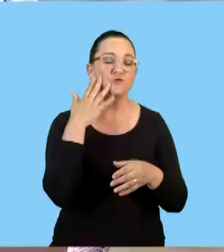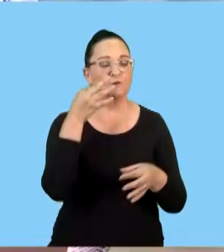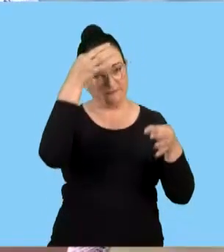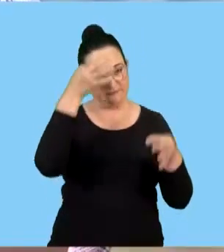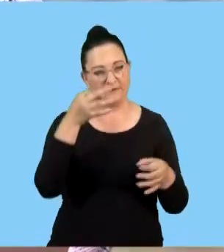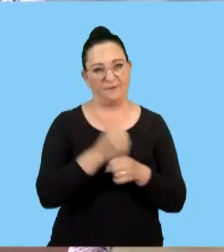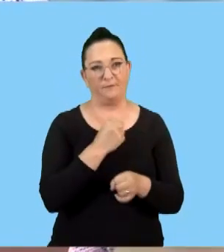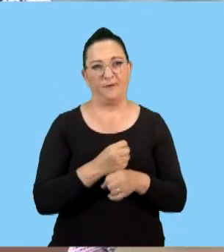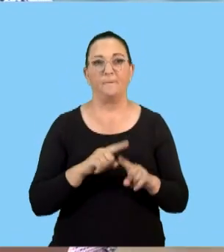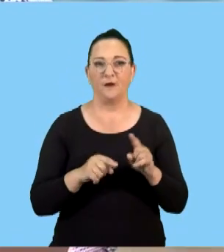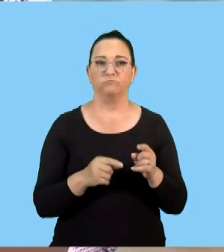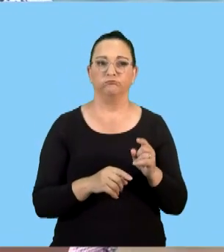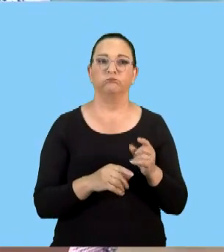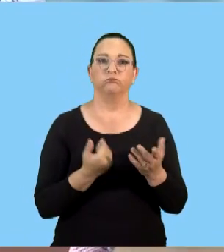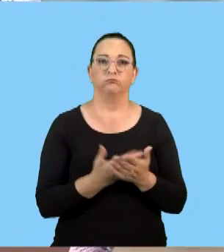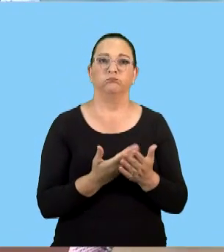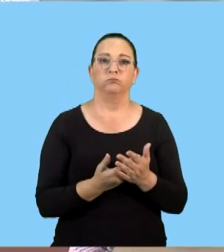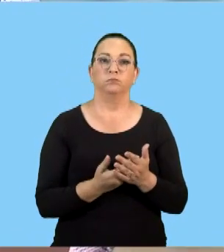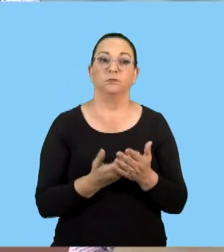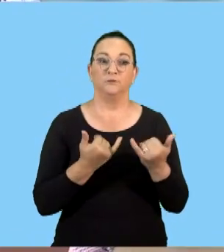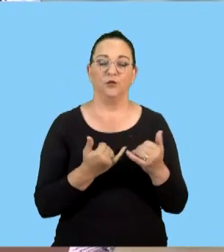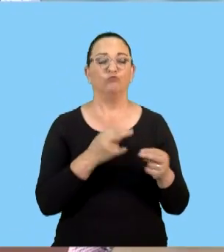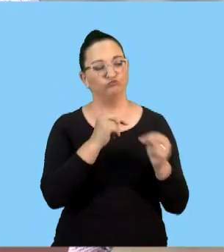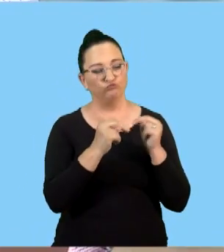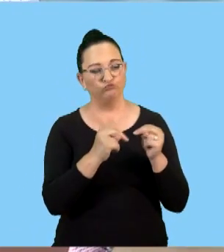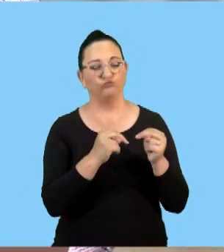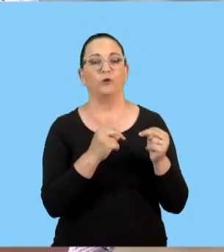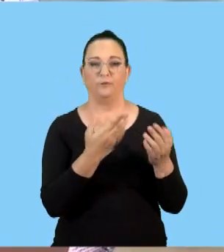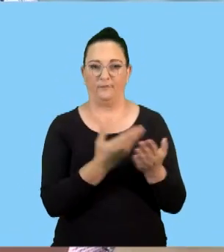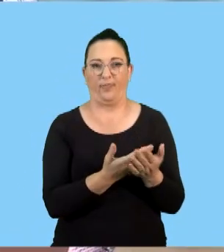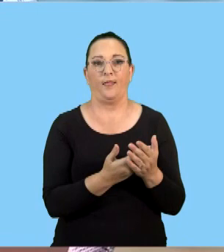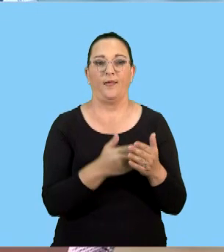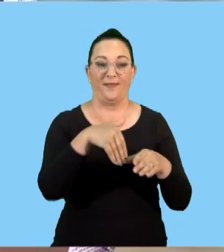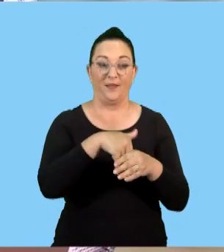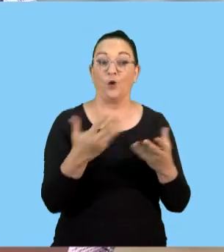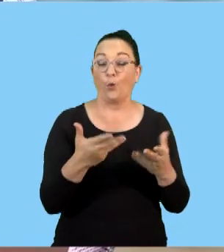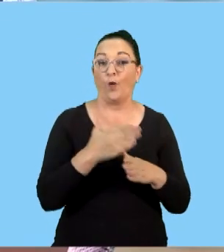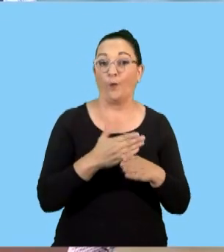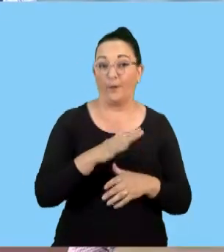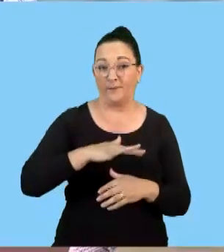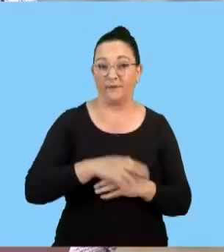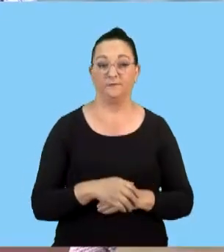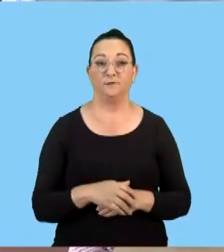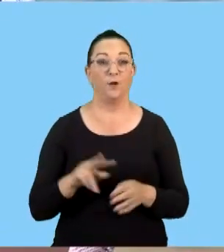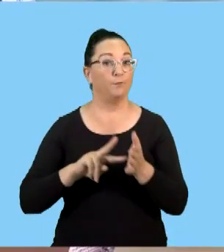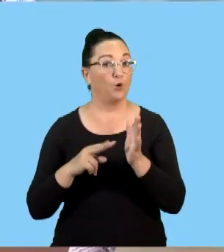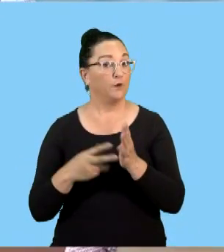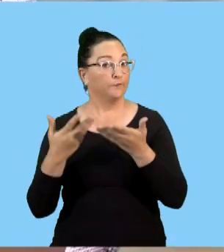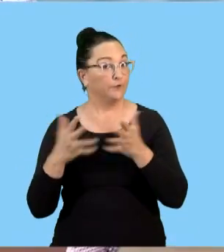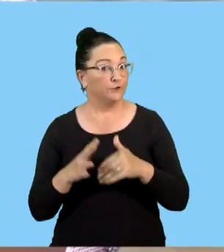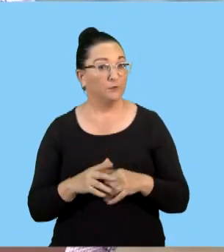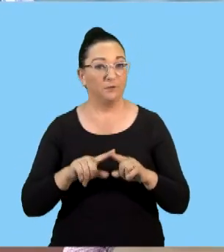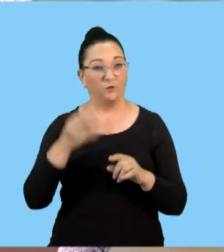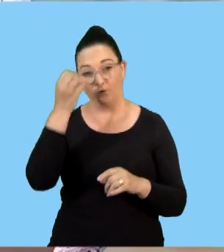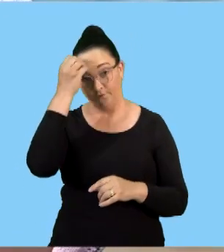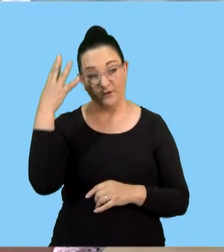decision making. Don't forget, it promotes collective bargaining in the workplace. Right, so the purpose, we are done with the purpose. Don't